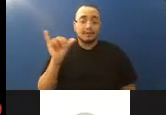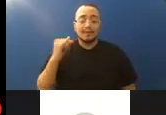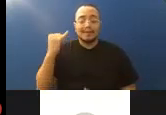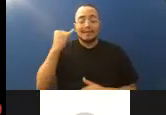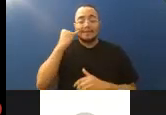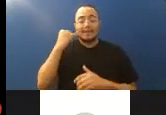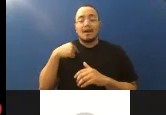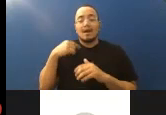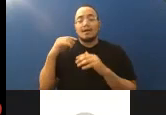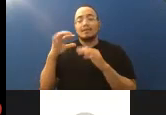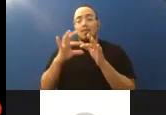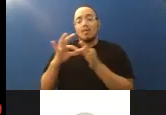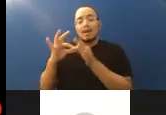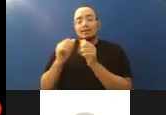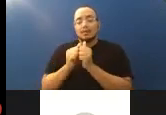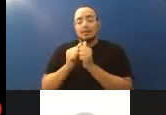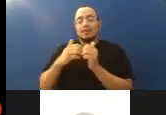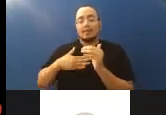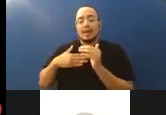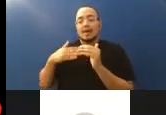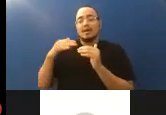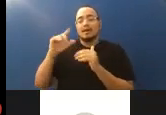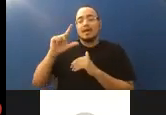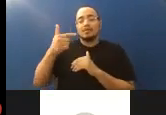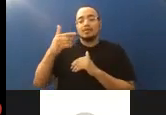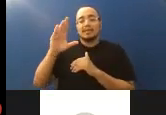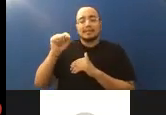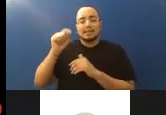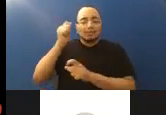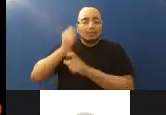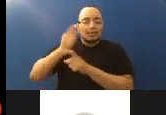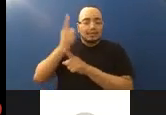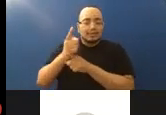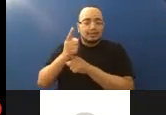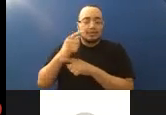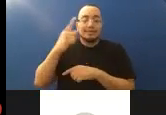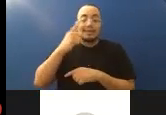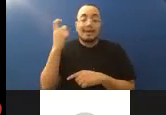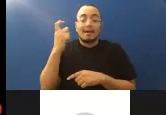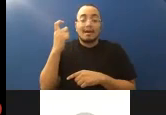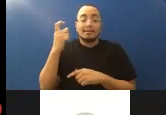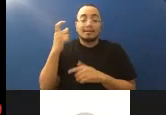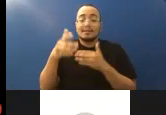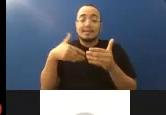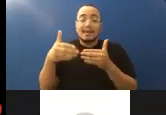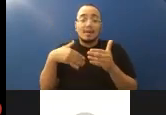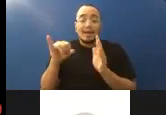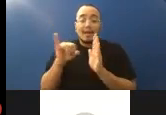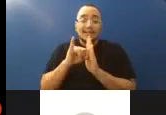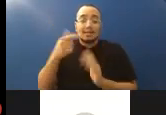the LGBTQ community, because just being a gay male in